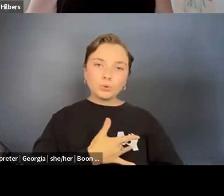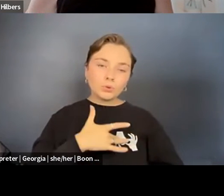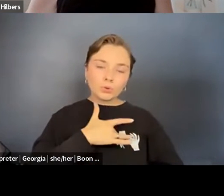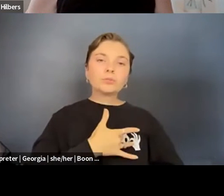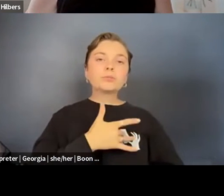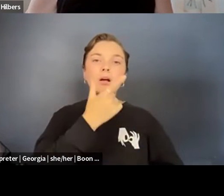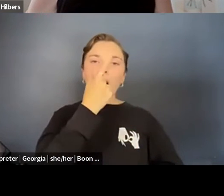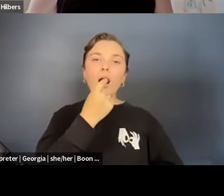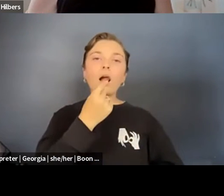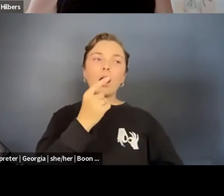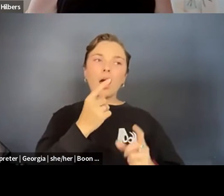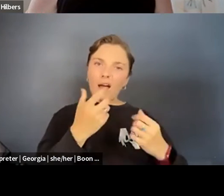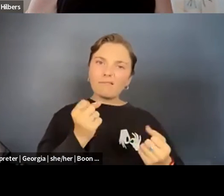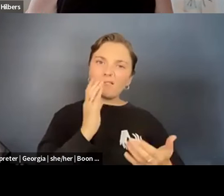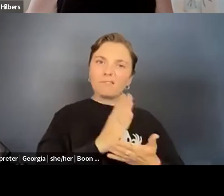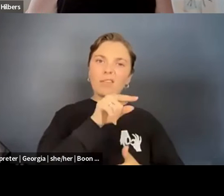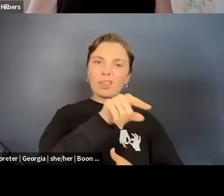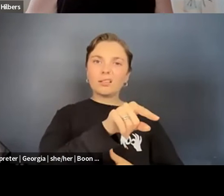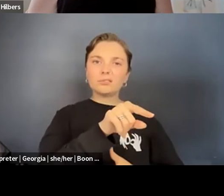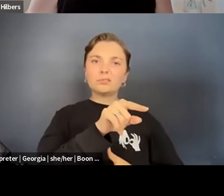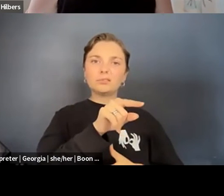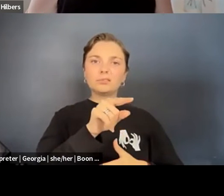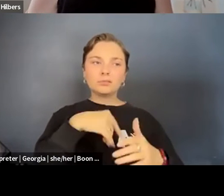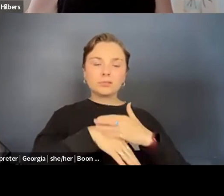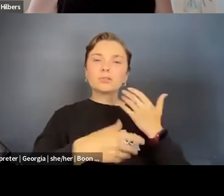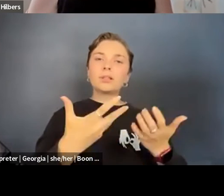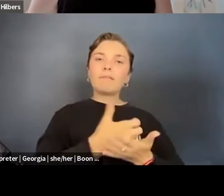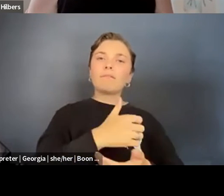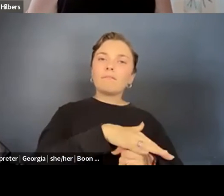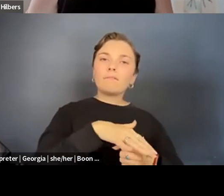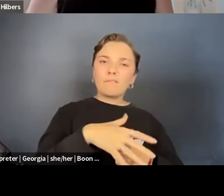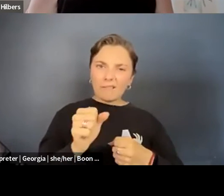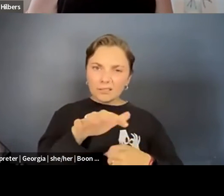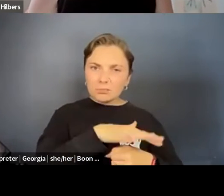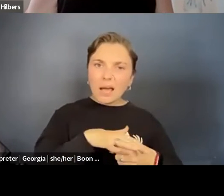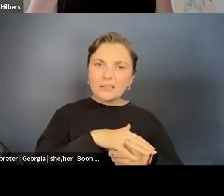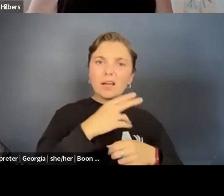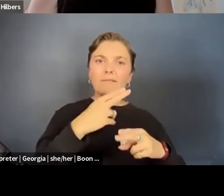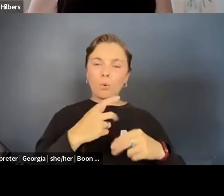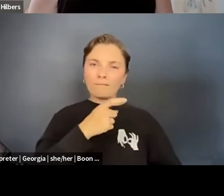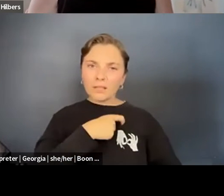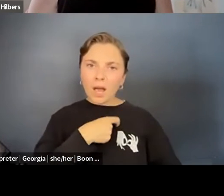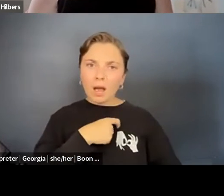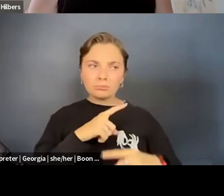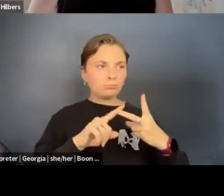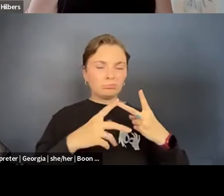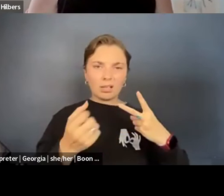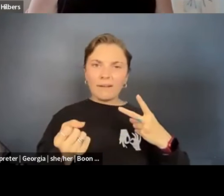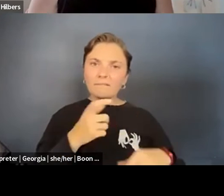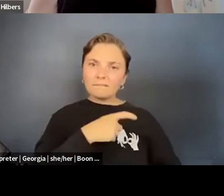we can have those things as well in these safe spaces. There is space for fear, there is space